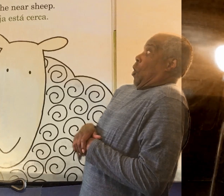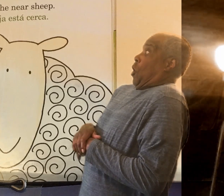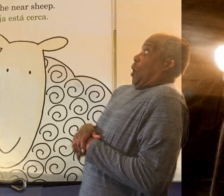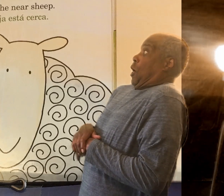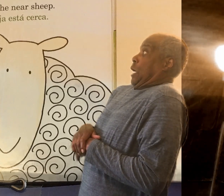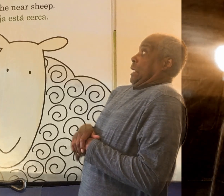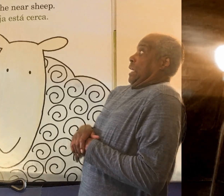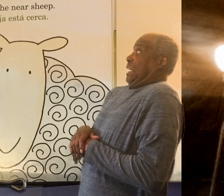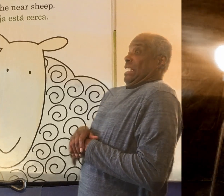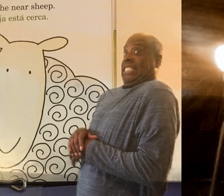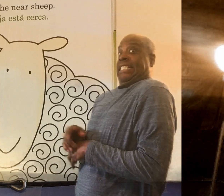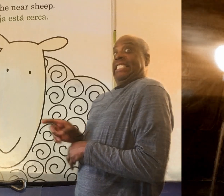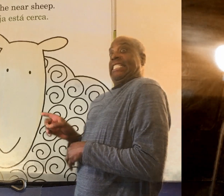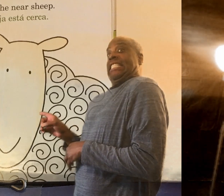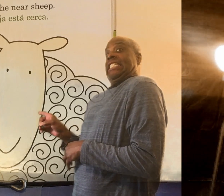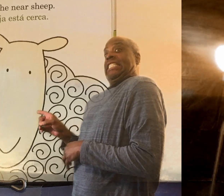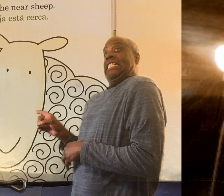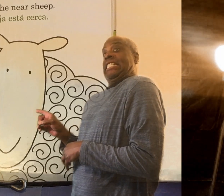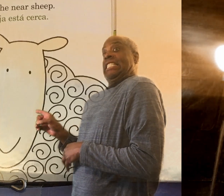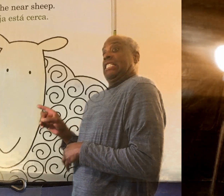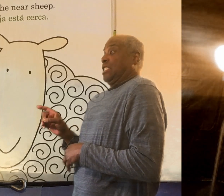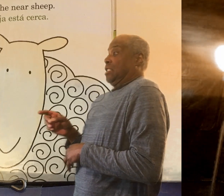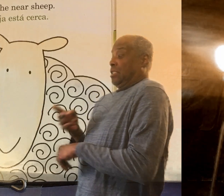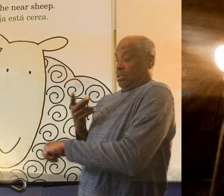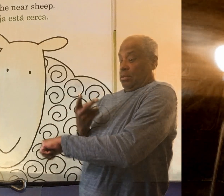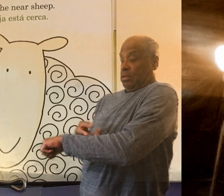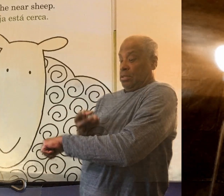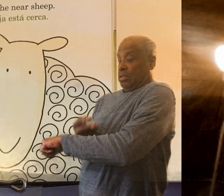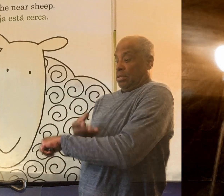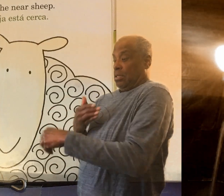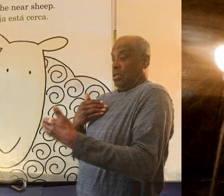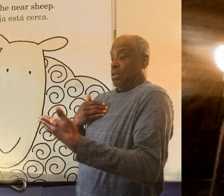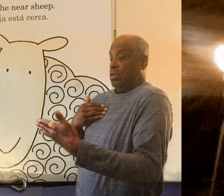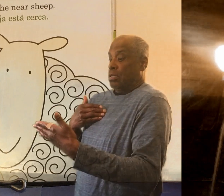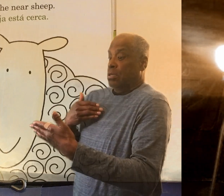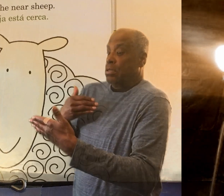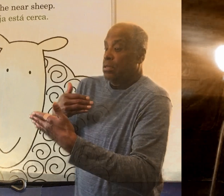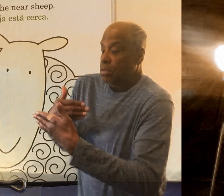Oh, here is the near sheep.